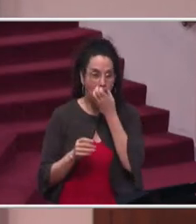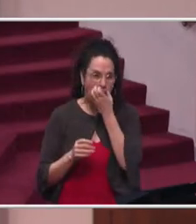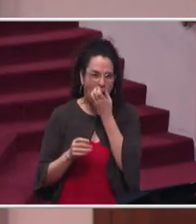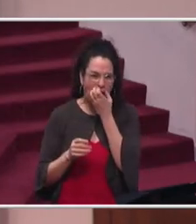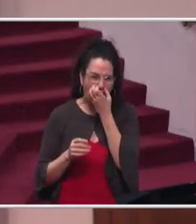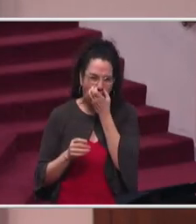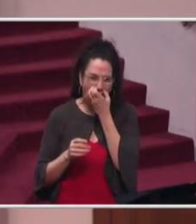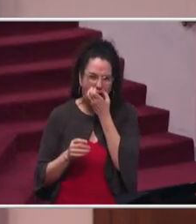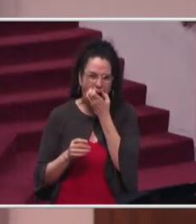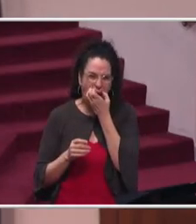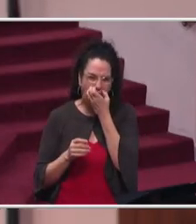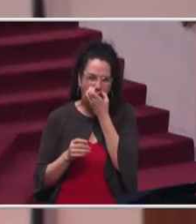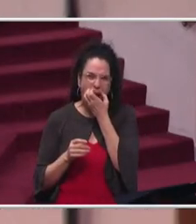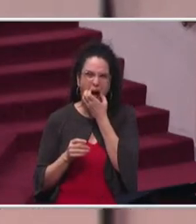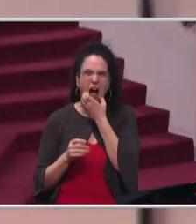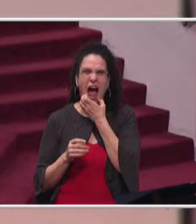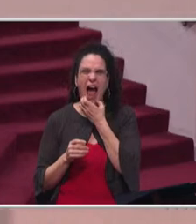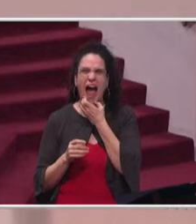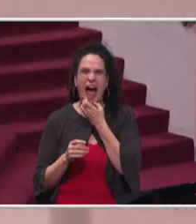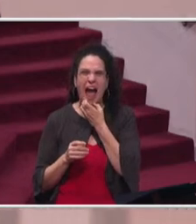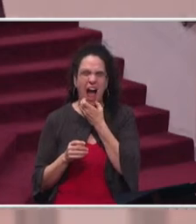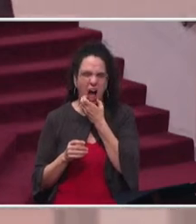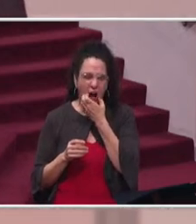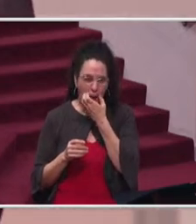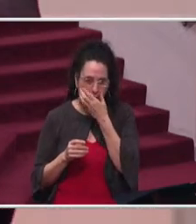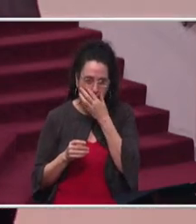There's still the potential there for